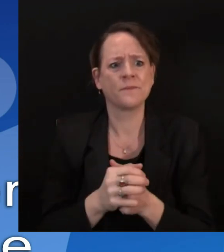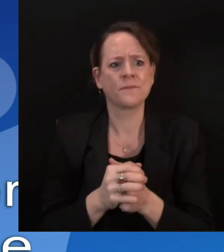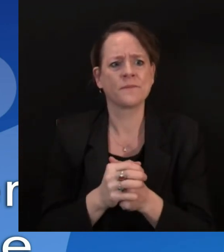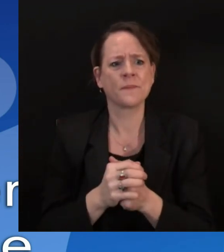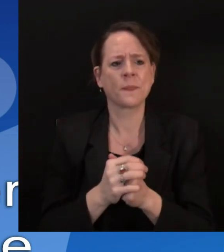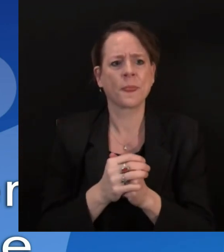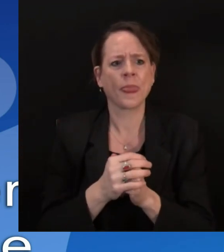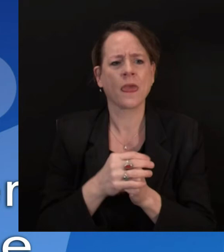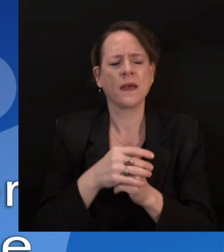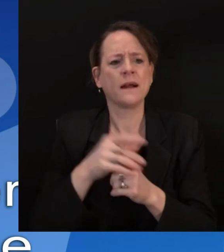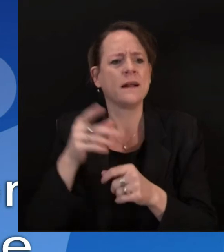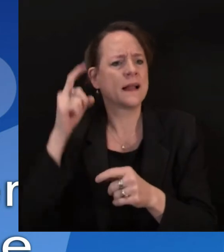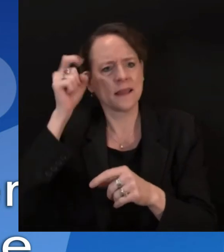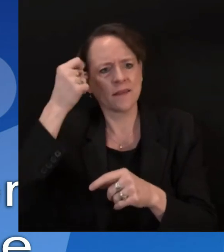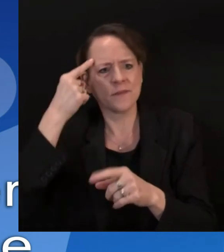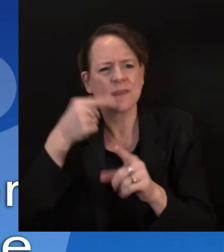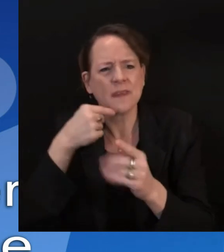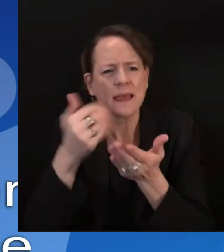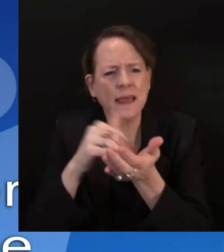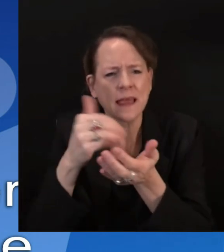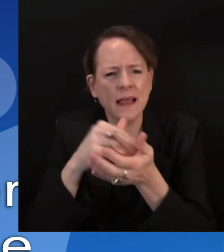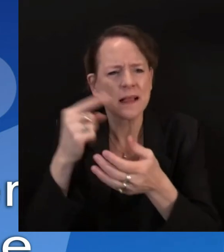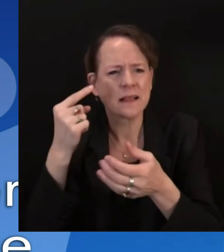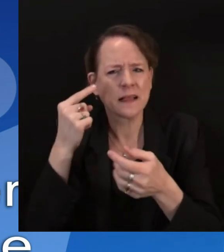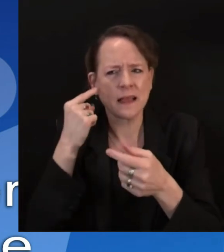please repeat your question?